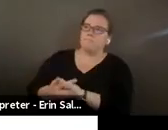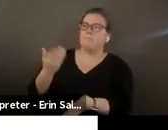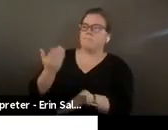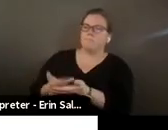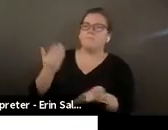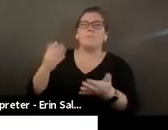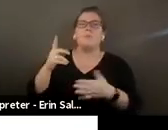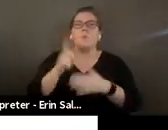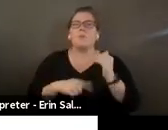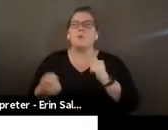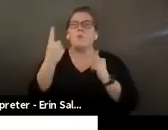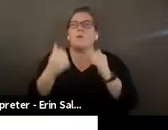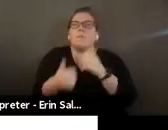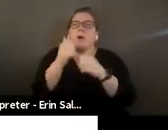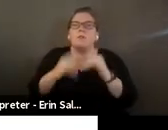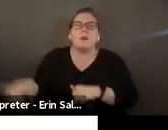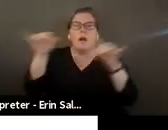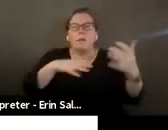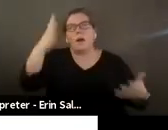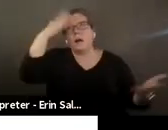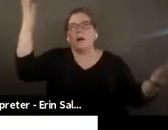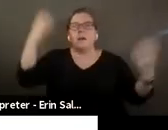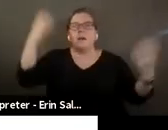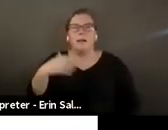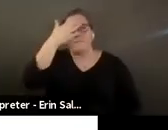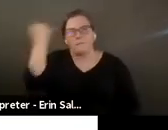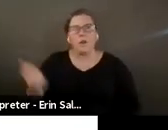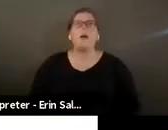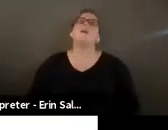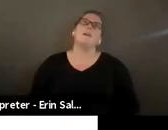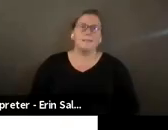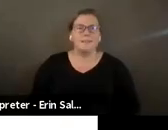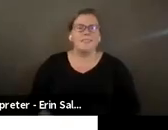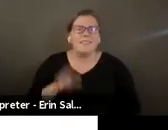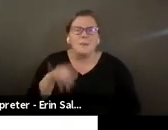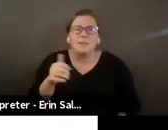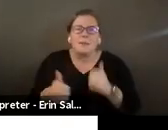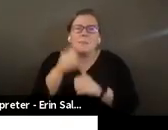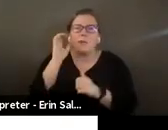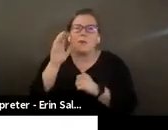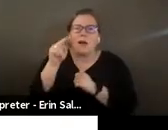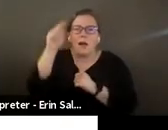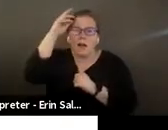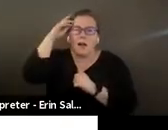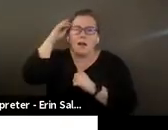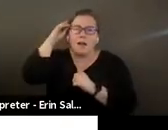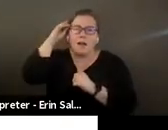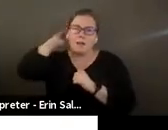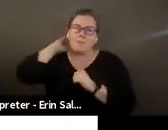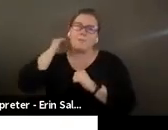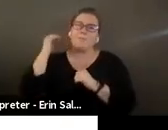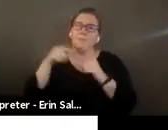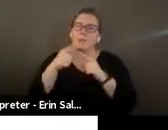most common, things that people say, oh, I forgot it, to do that when you're in your time dealing